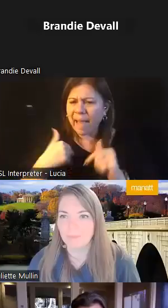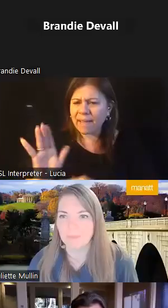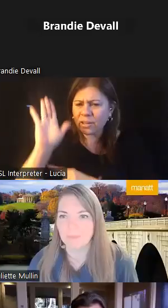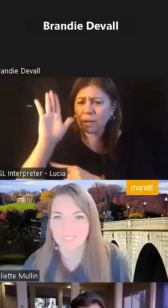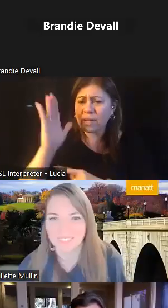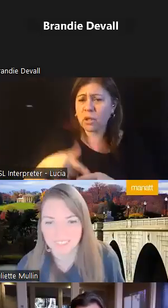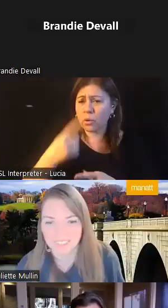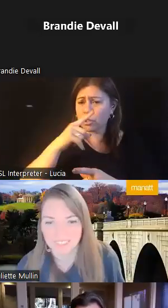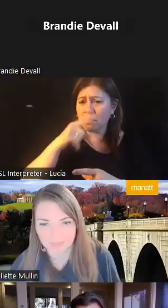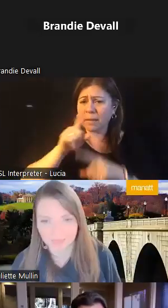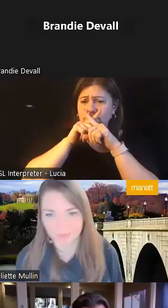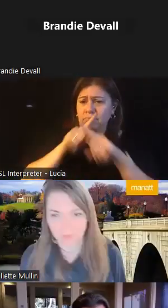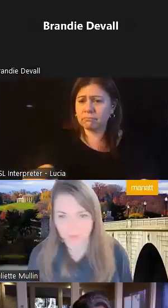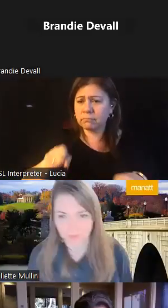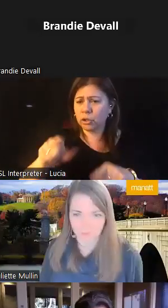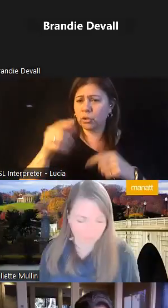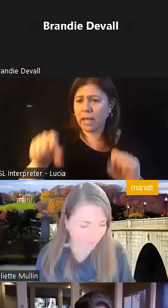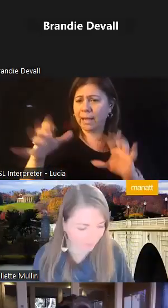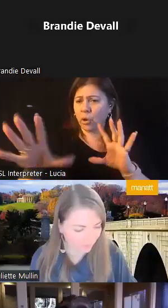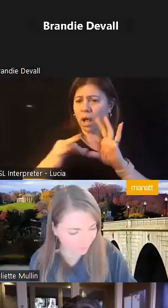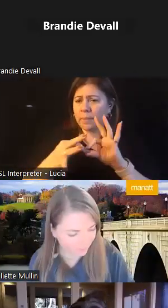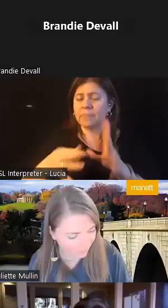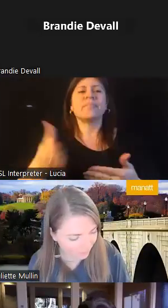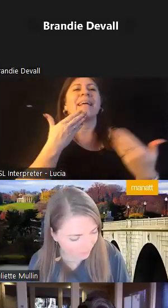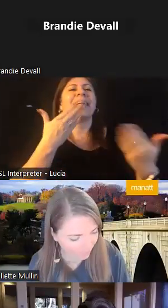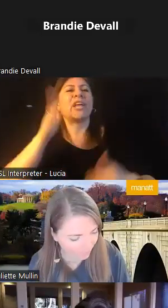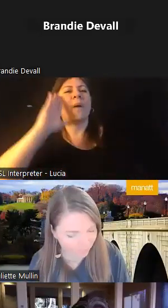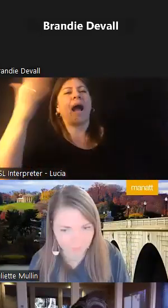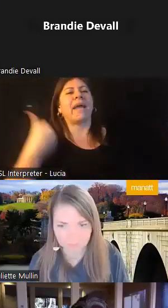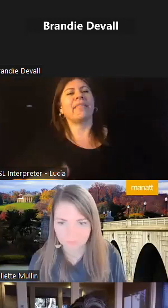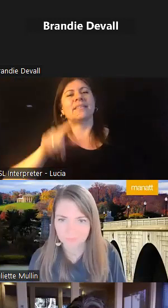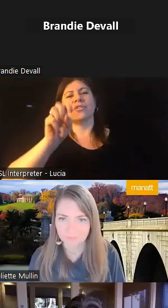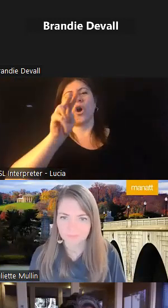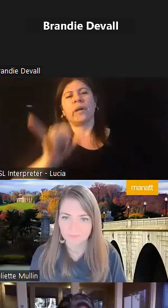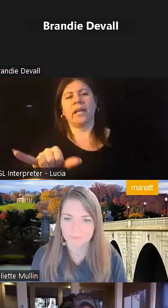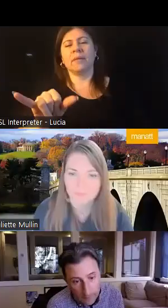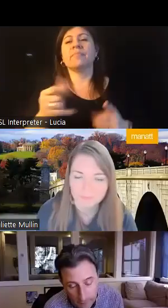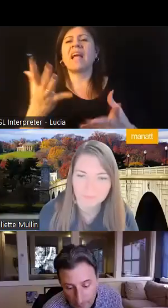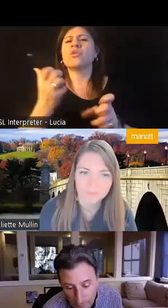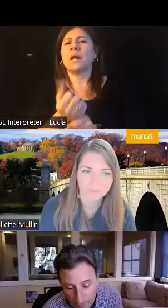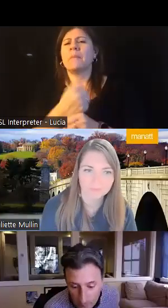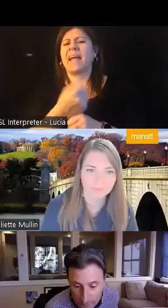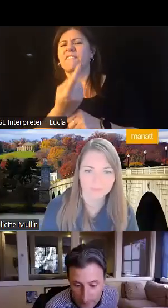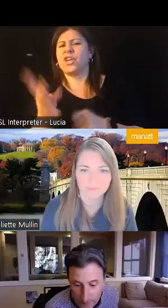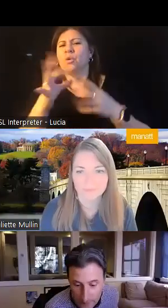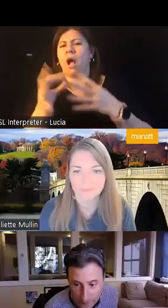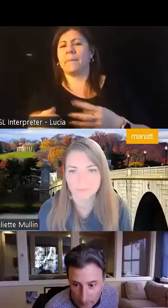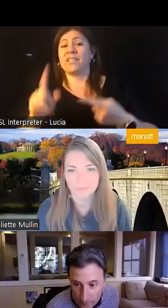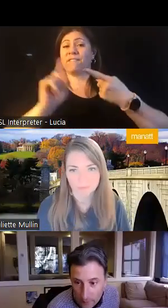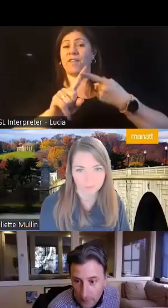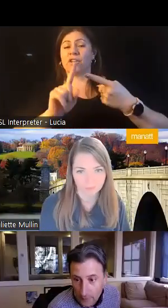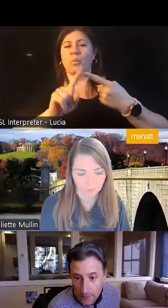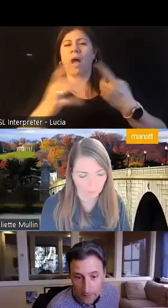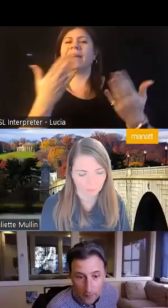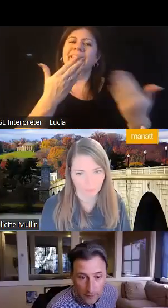comment? Yeah, thank you so much. Hi, everyone. This is Tony. Just want to make a couple comments. One, first and foremost, to thank Liz